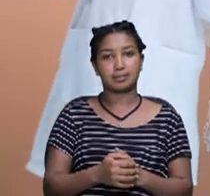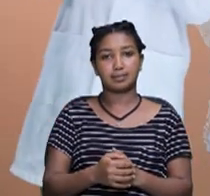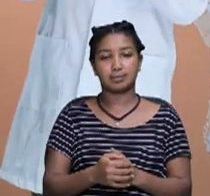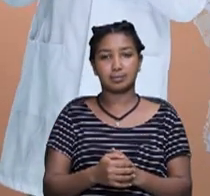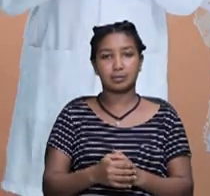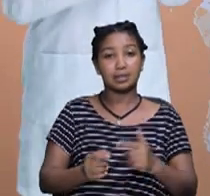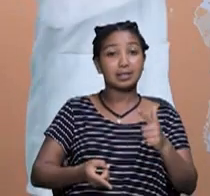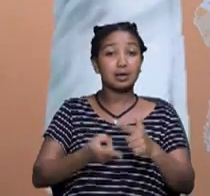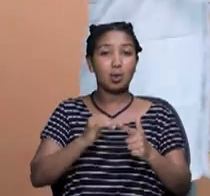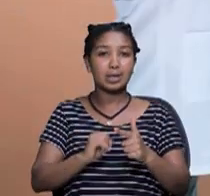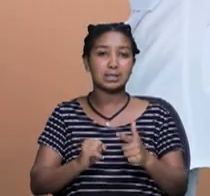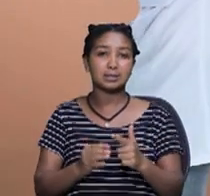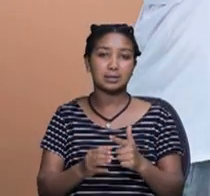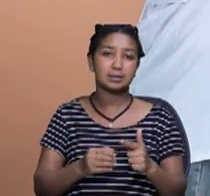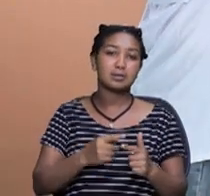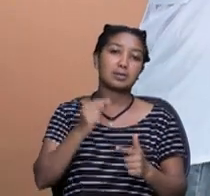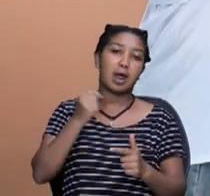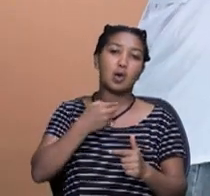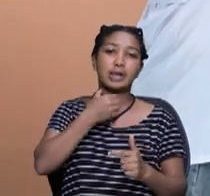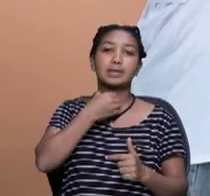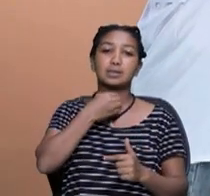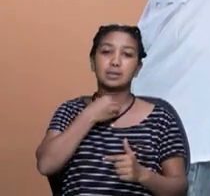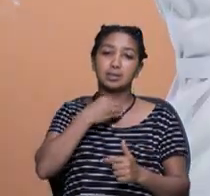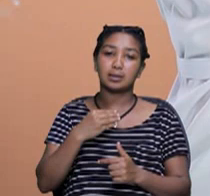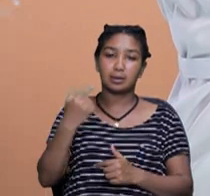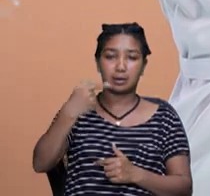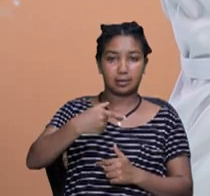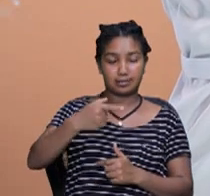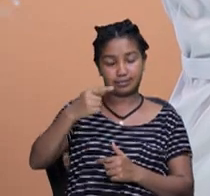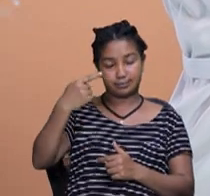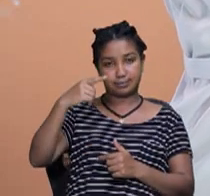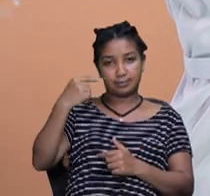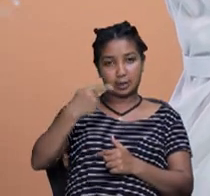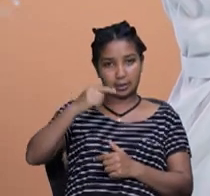endocrine gland found in the neck region are called thyroid gland.